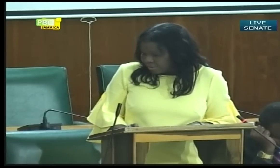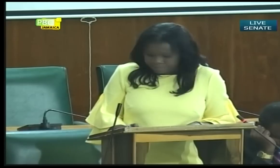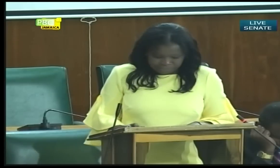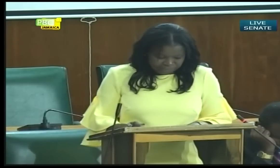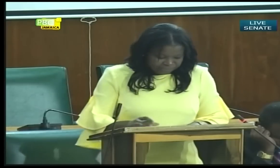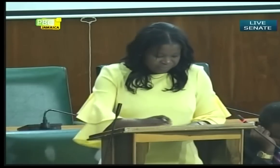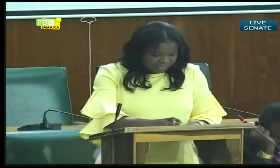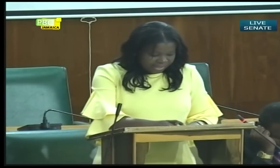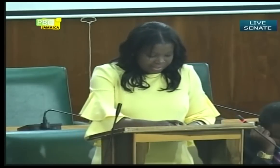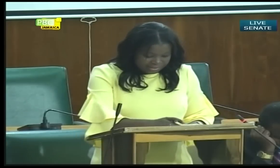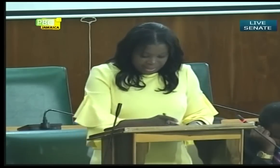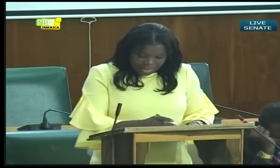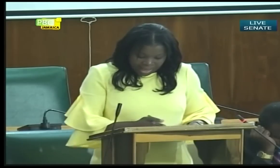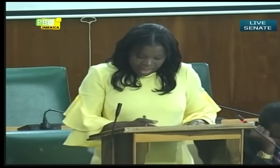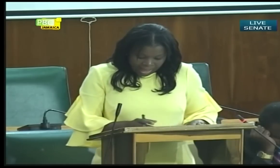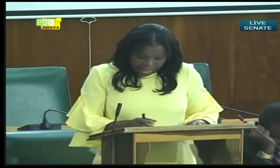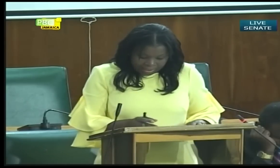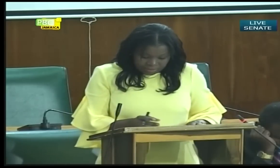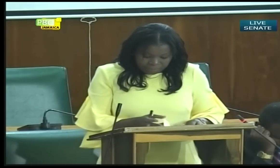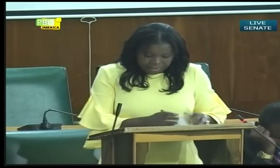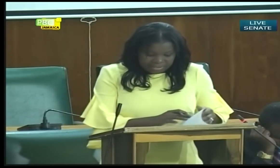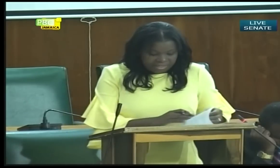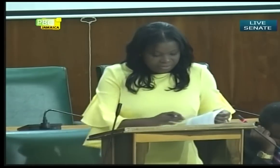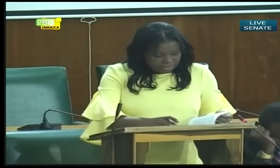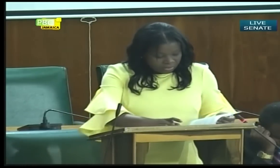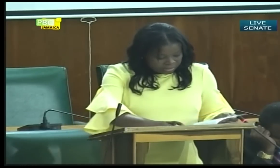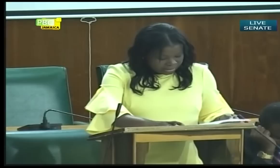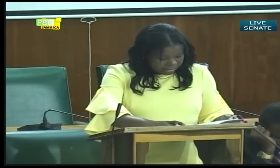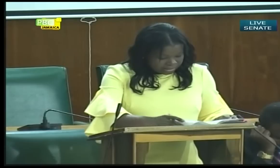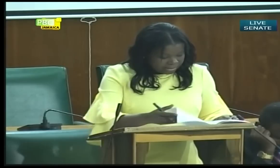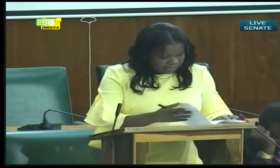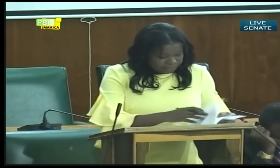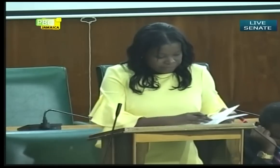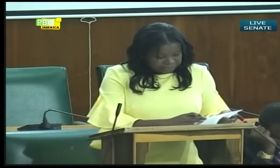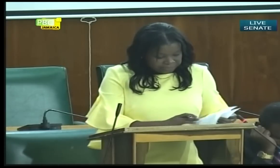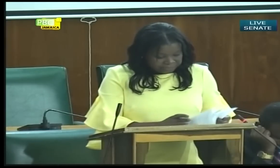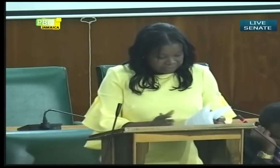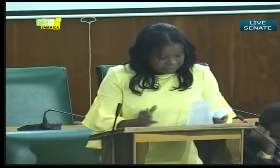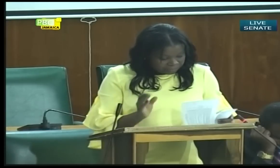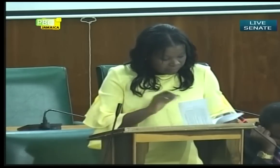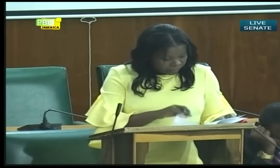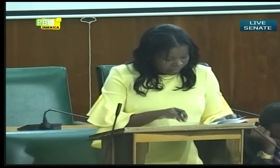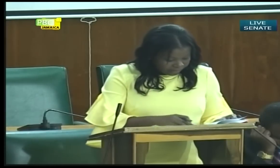only. Yes. At page 11, clause 6,